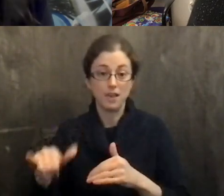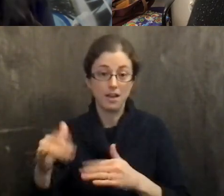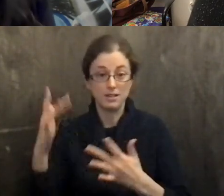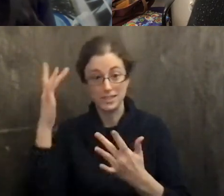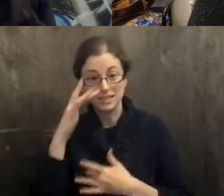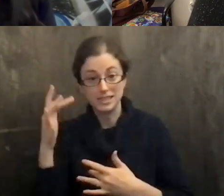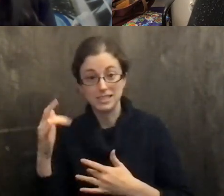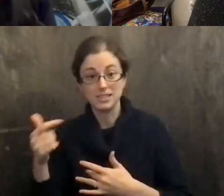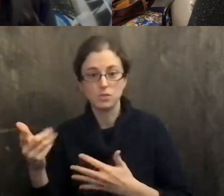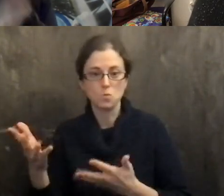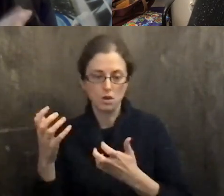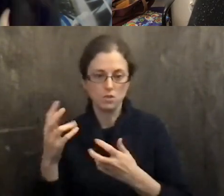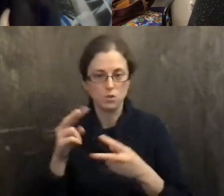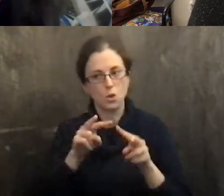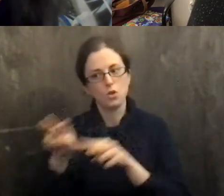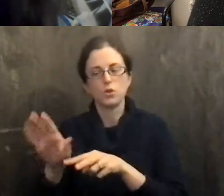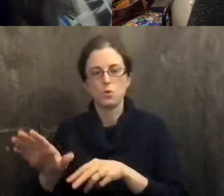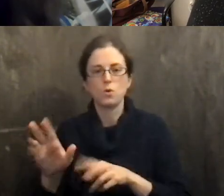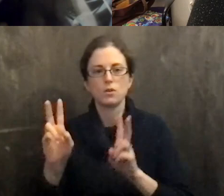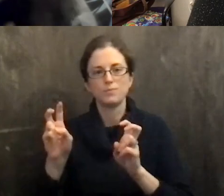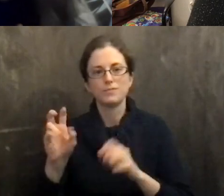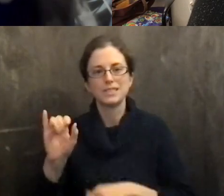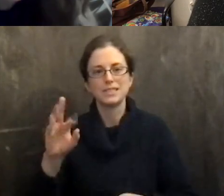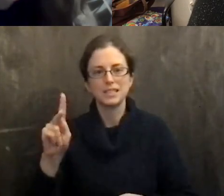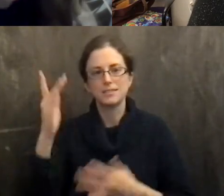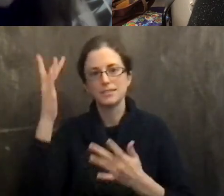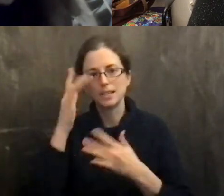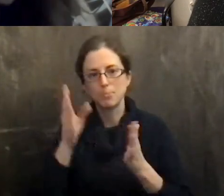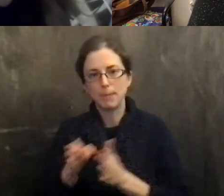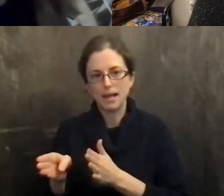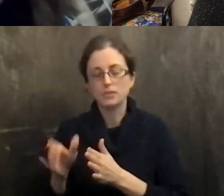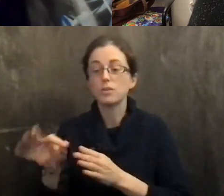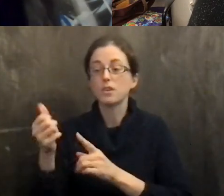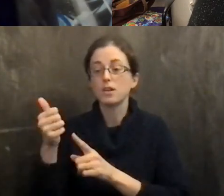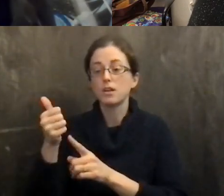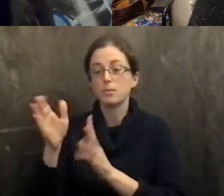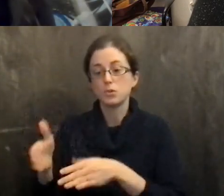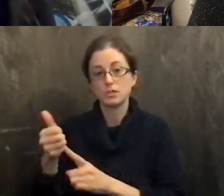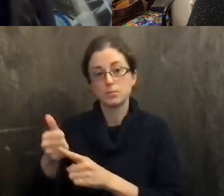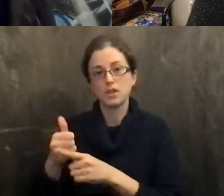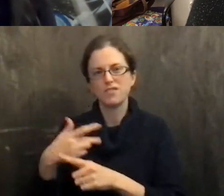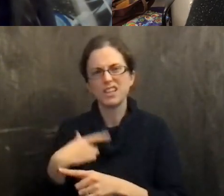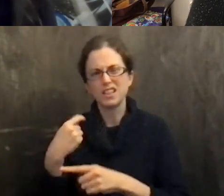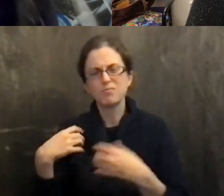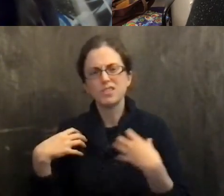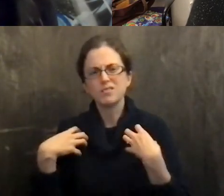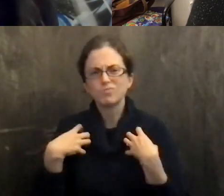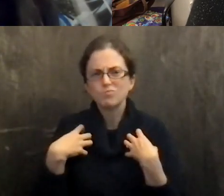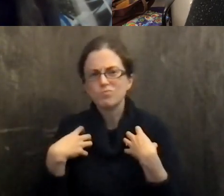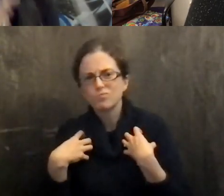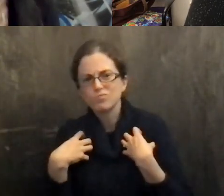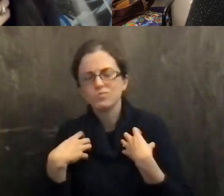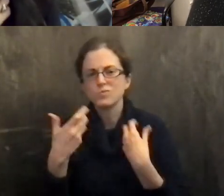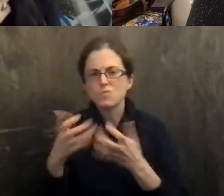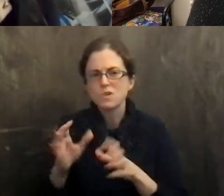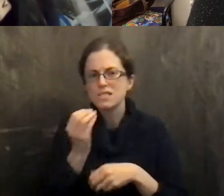your sick plan, so that if someone after the vaccine is feeling a little achy and not feeling like eating or drinking as much, you can